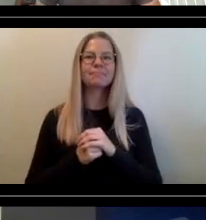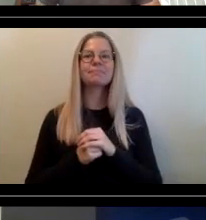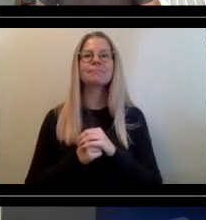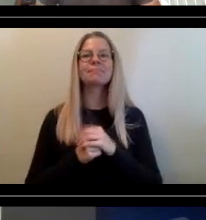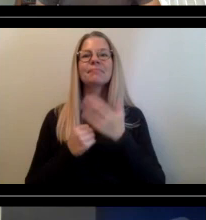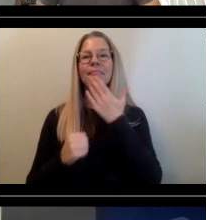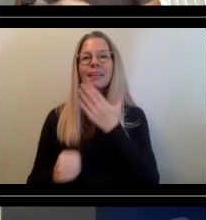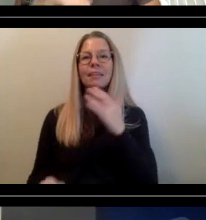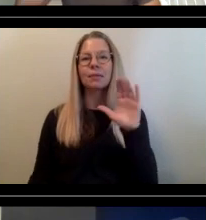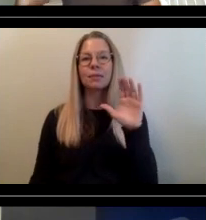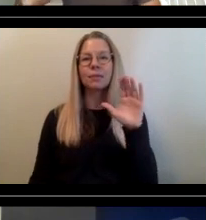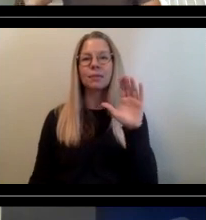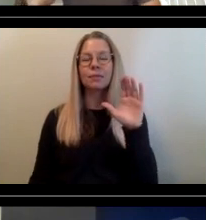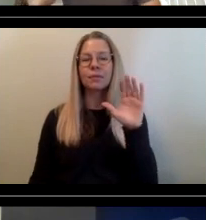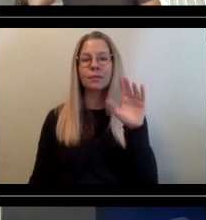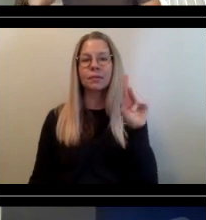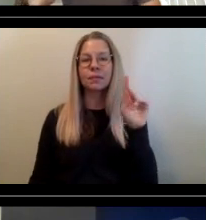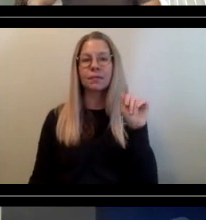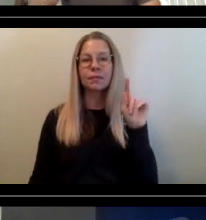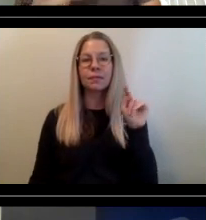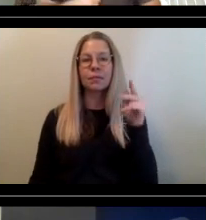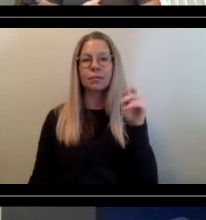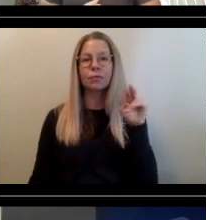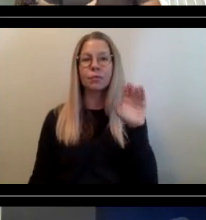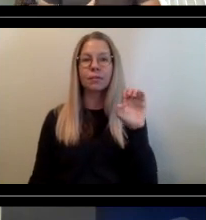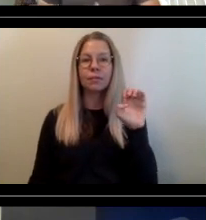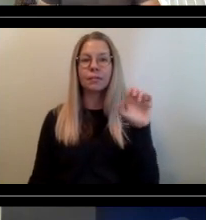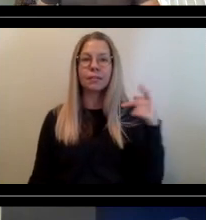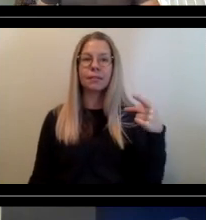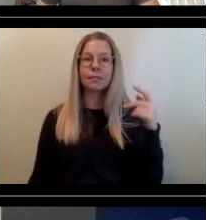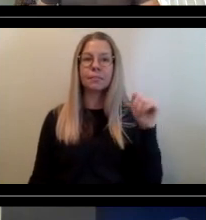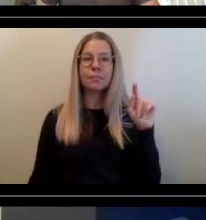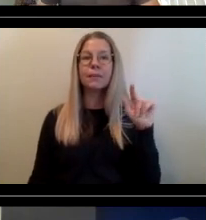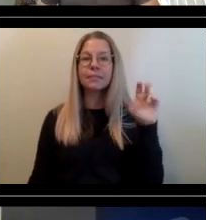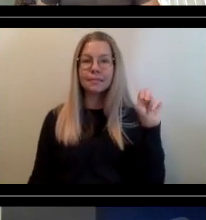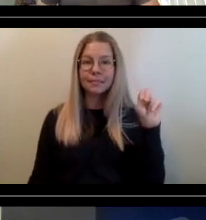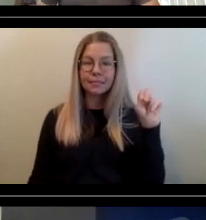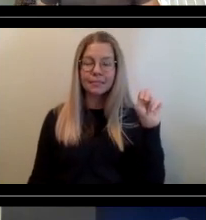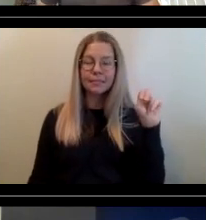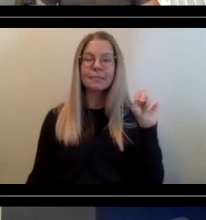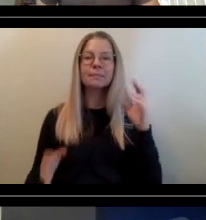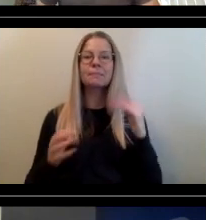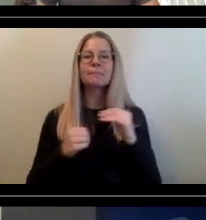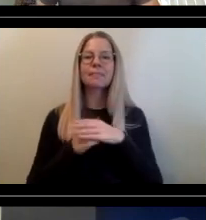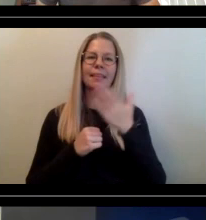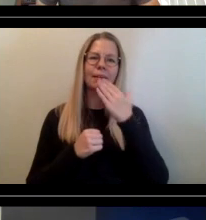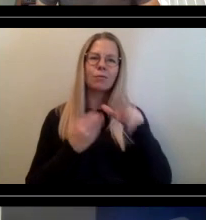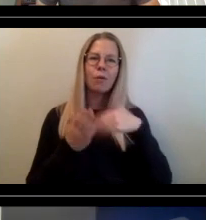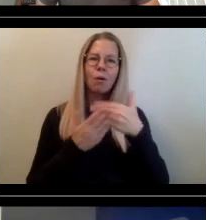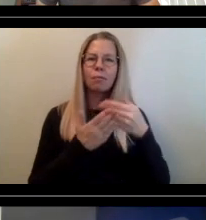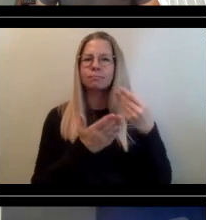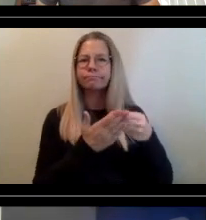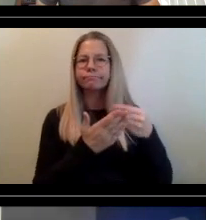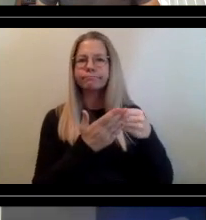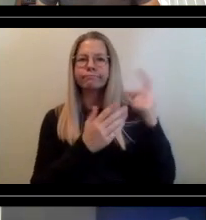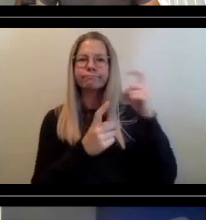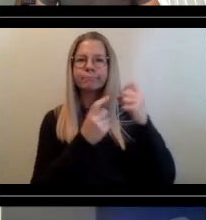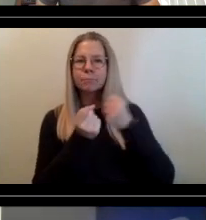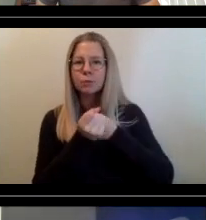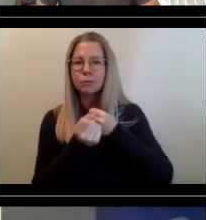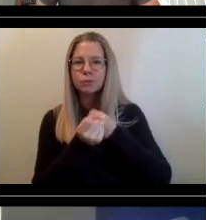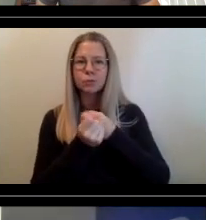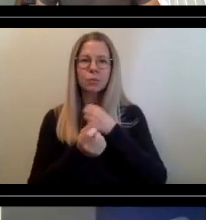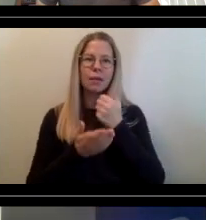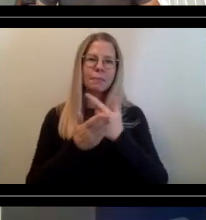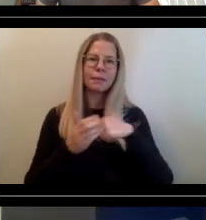Katherine Paton, if she happens to still be online. Thank you to all of the sponsors who helped make this